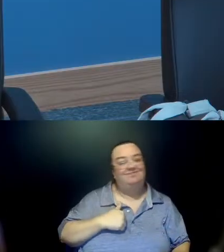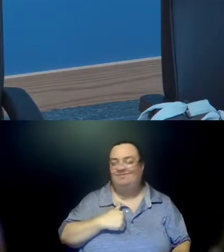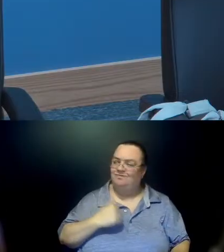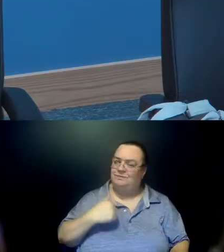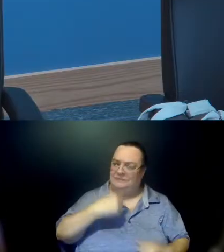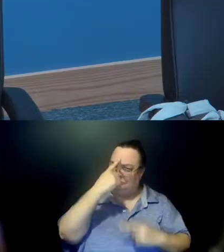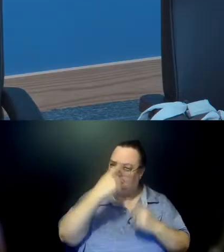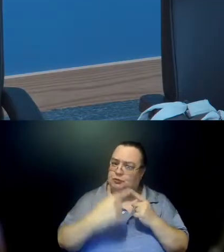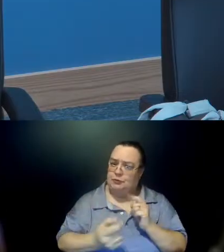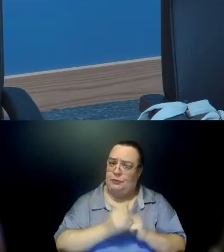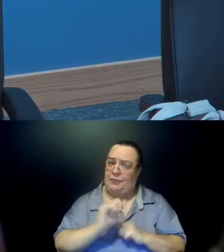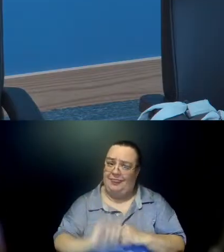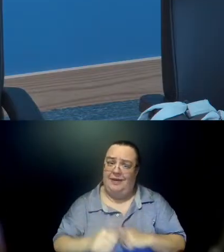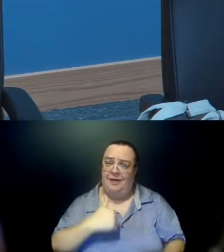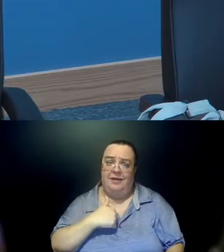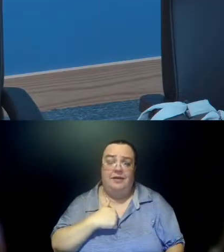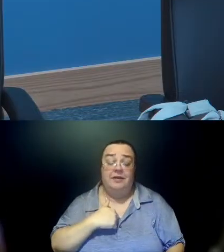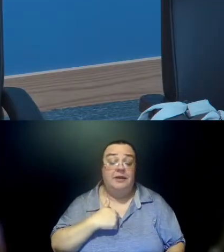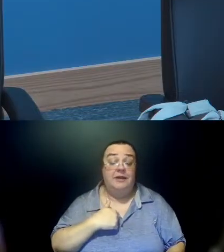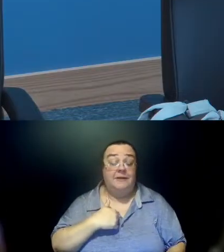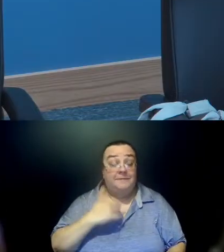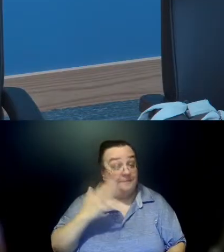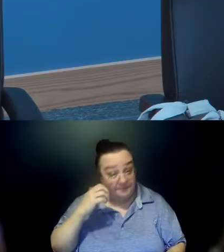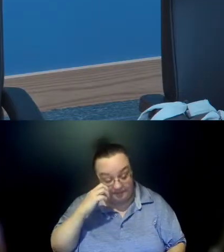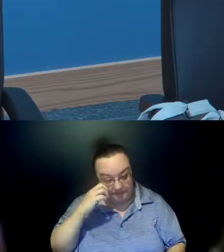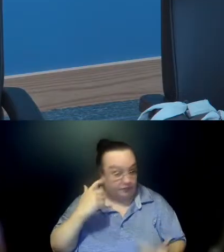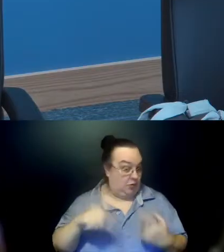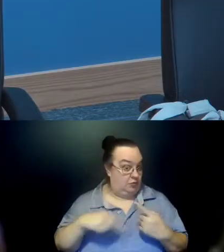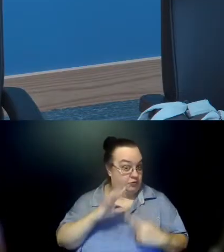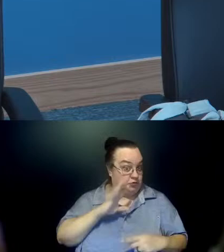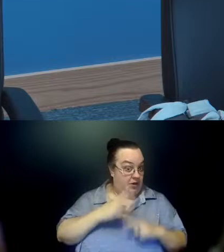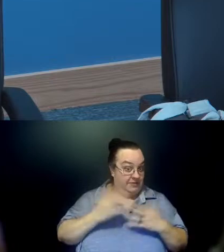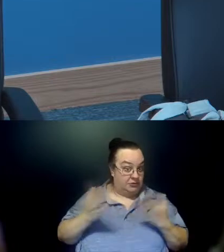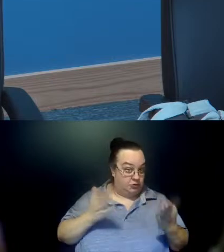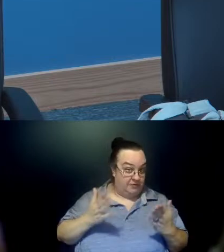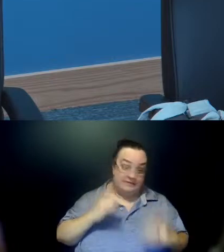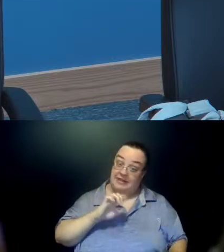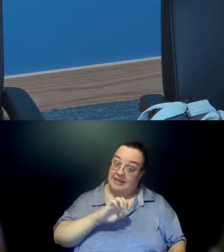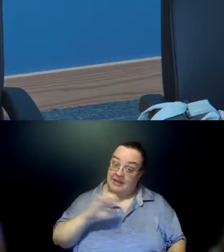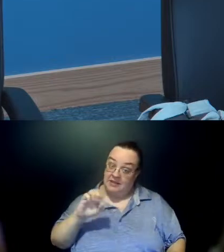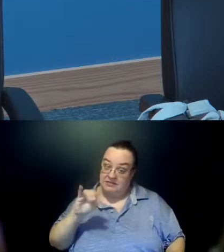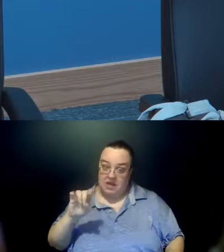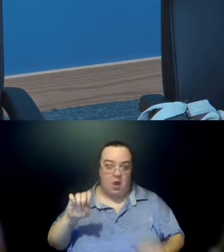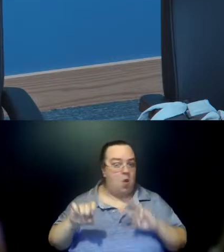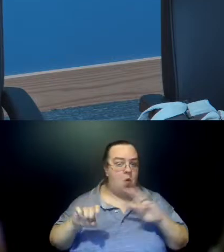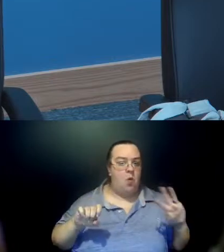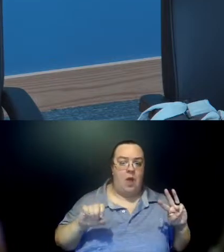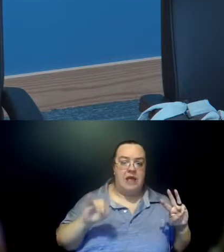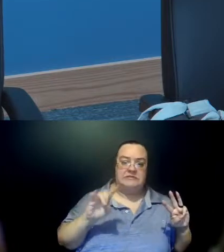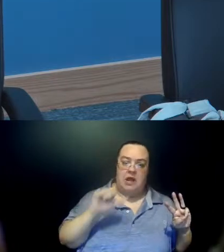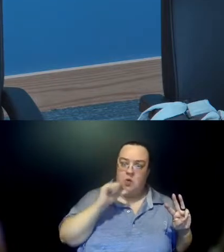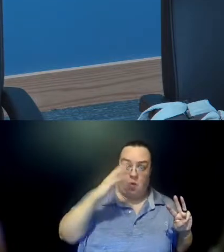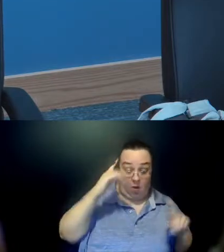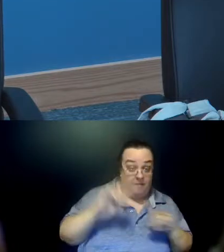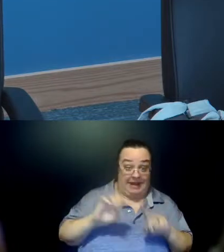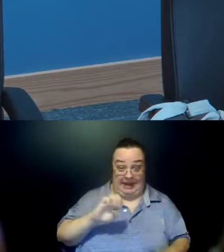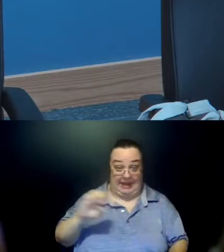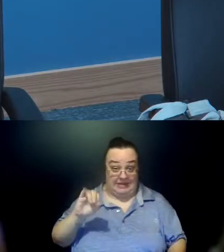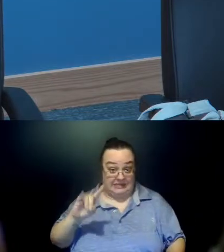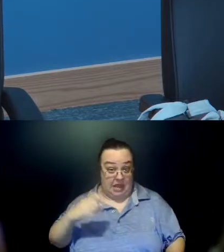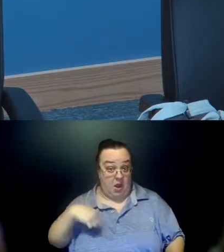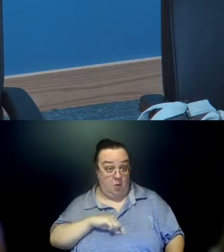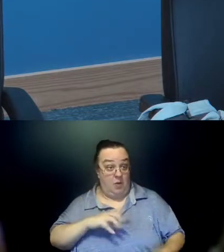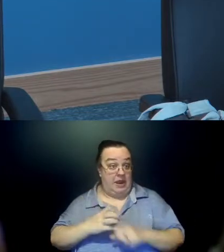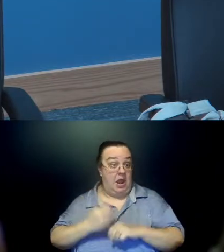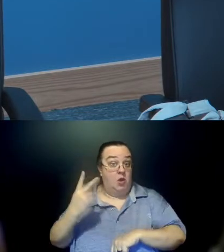because when it comes to services, the east side, the west side's not going to know this, but the east side, we get twice a week trash on